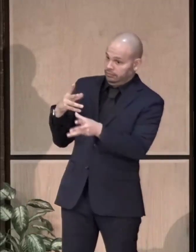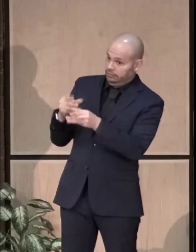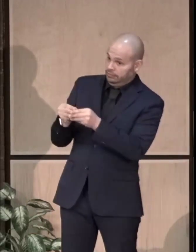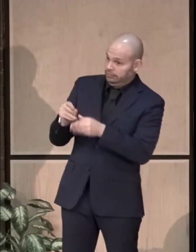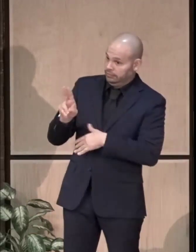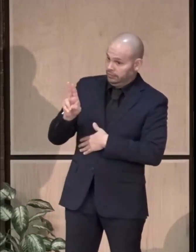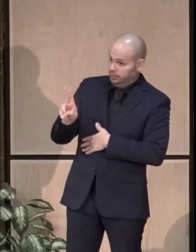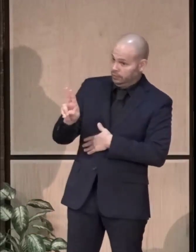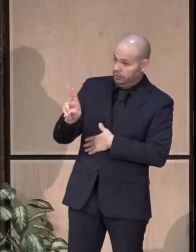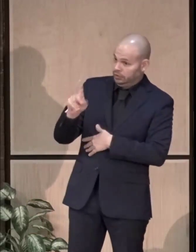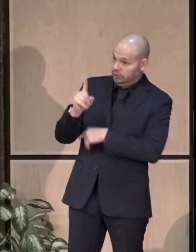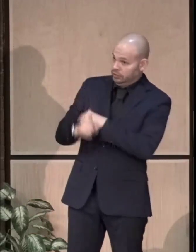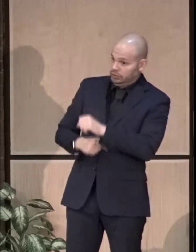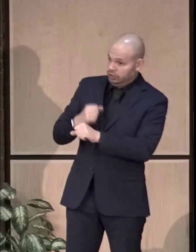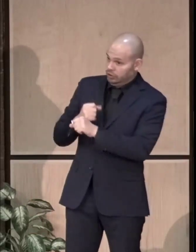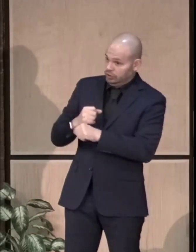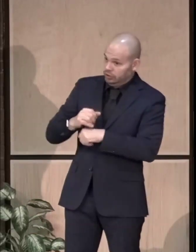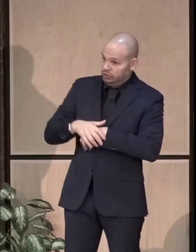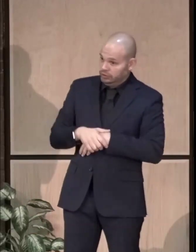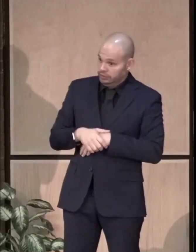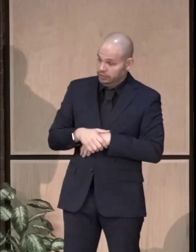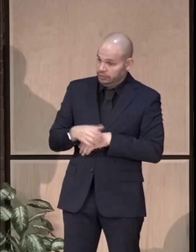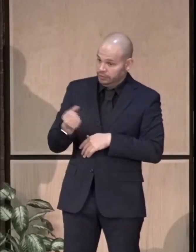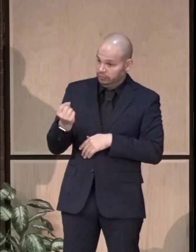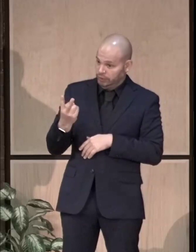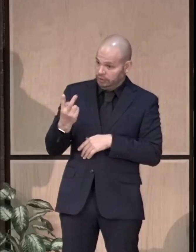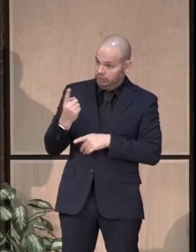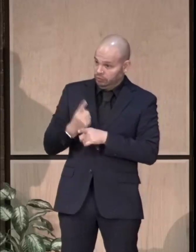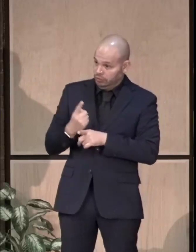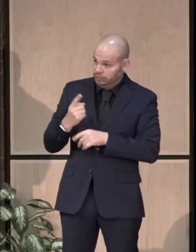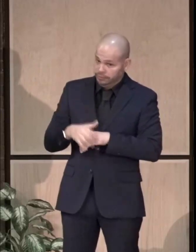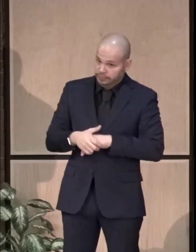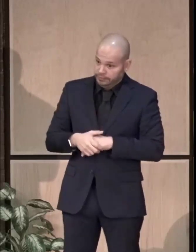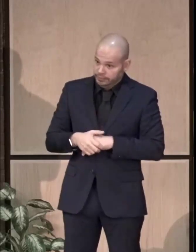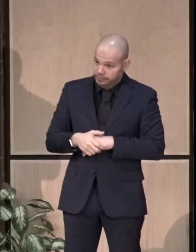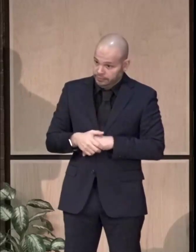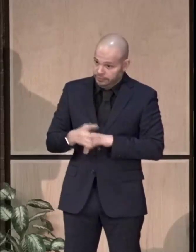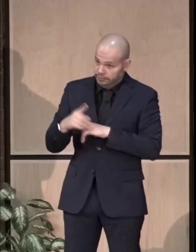I cannot recall exactly how many U's he has. Okay, look at Exhibit 19.